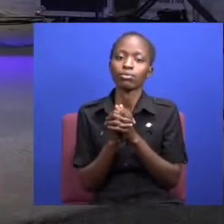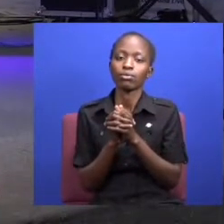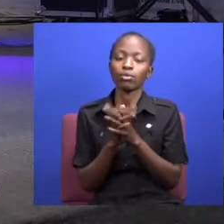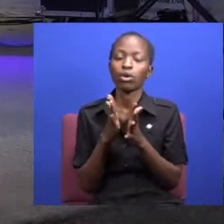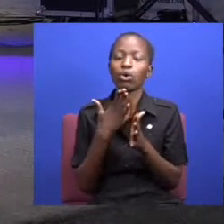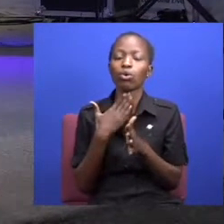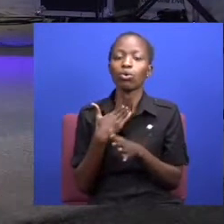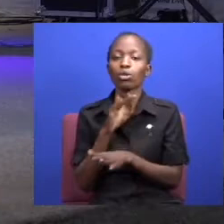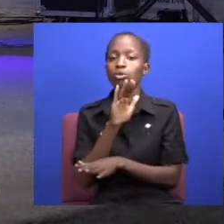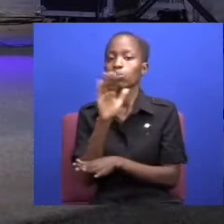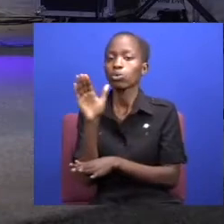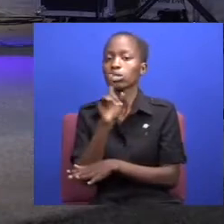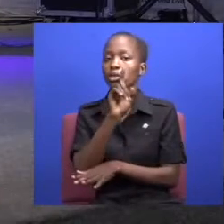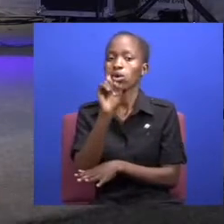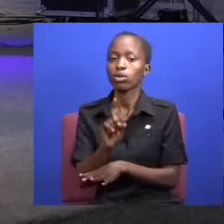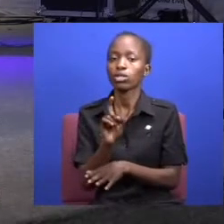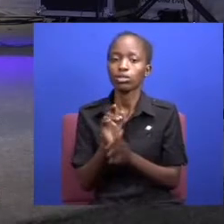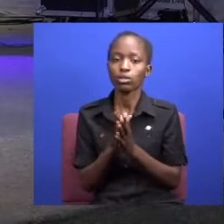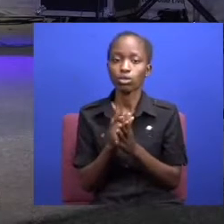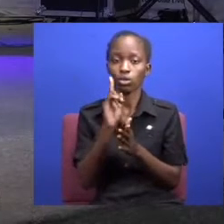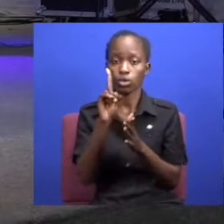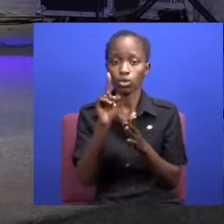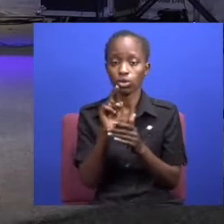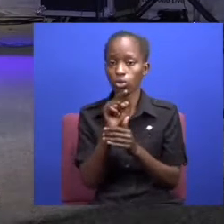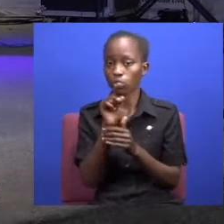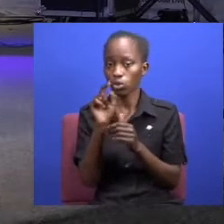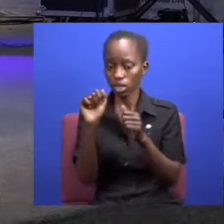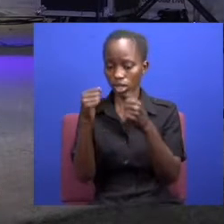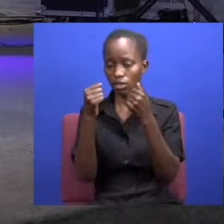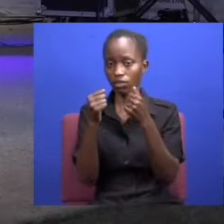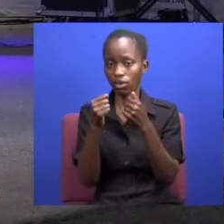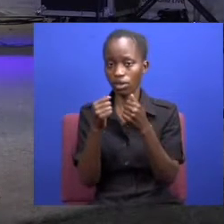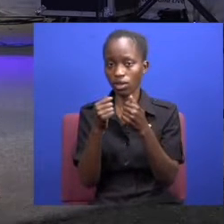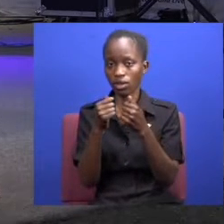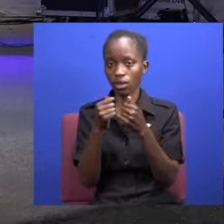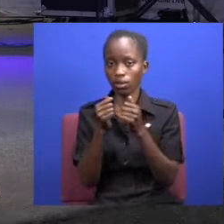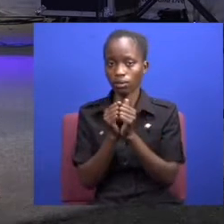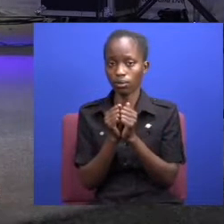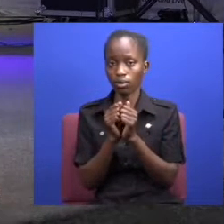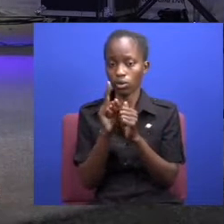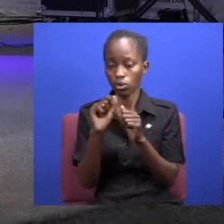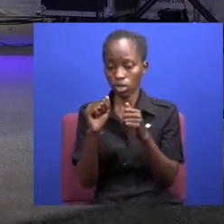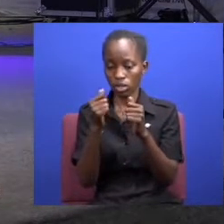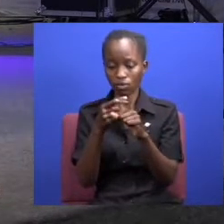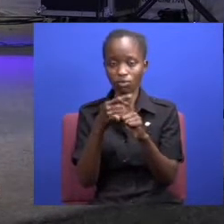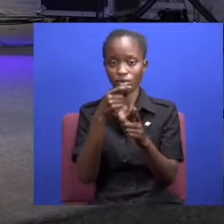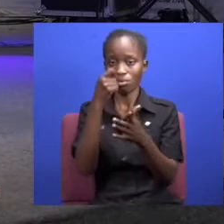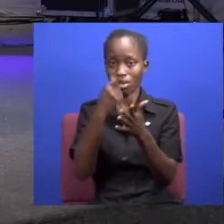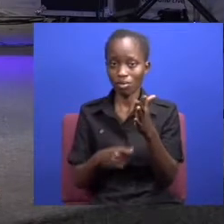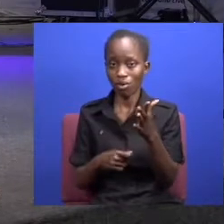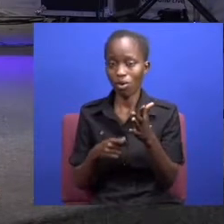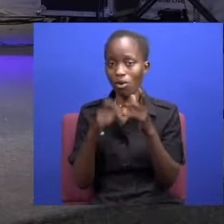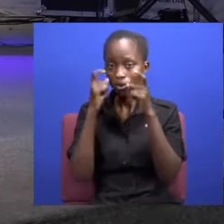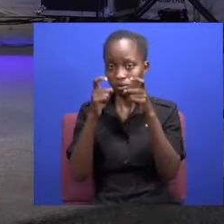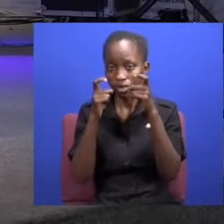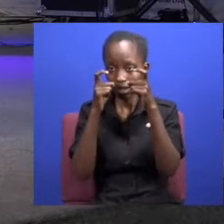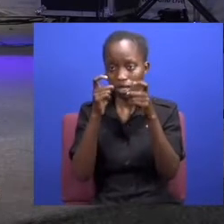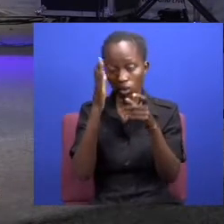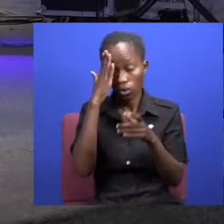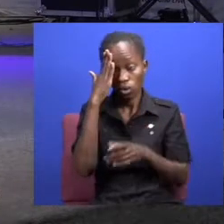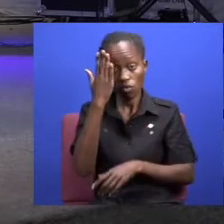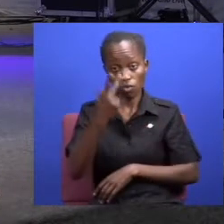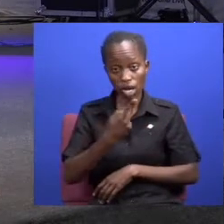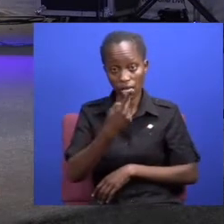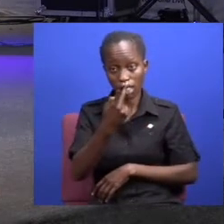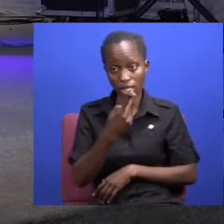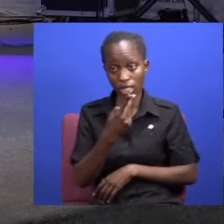I want to ask you a question. Are you saved from the penalty of your sin? You see, for you